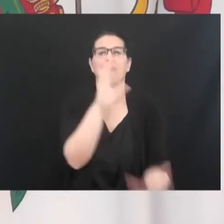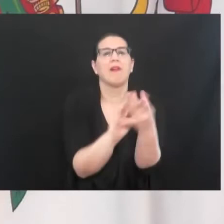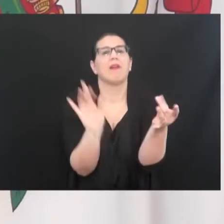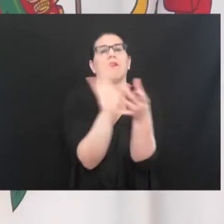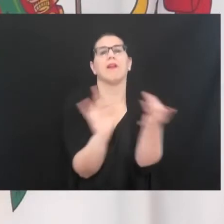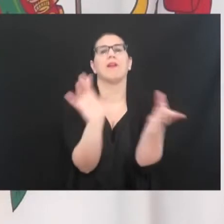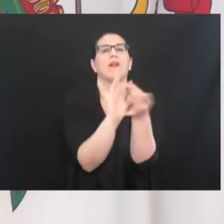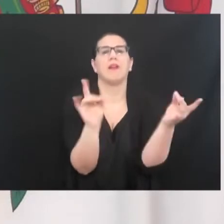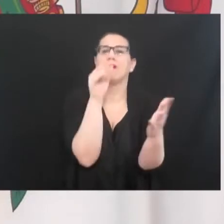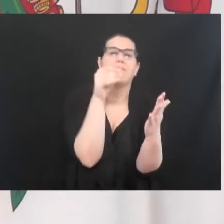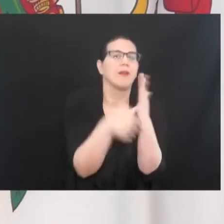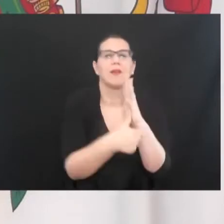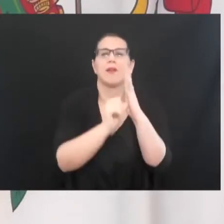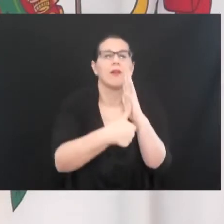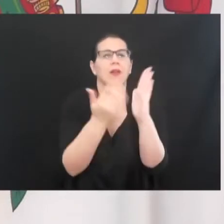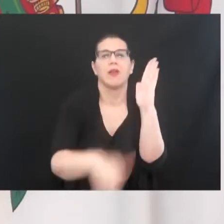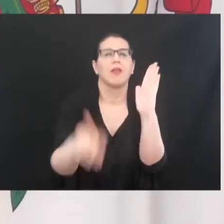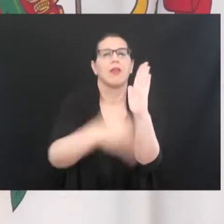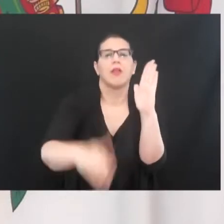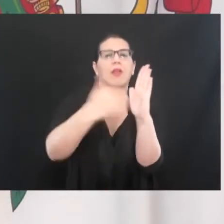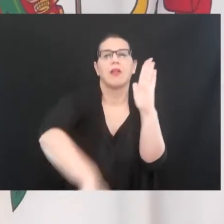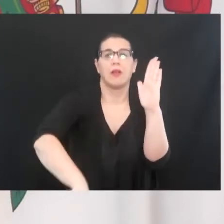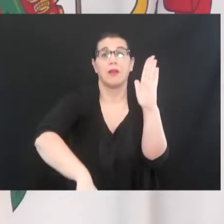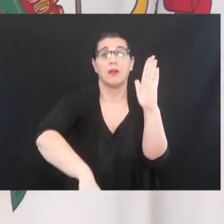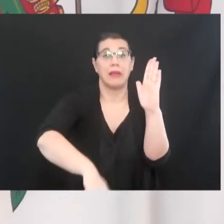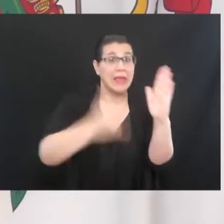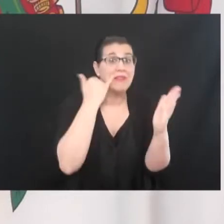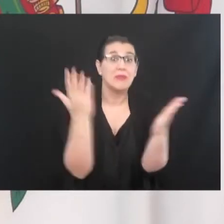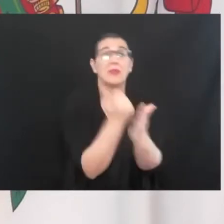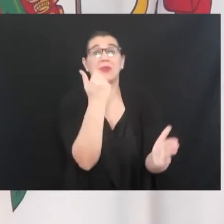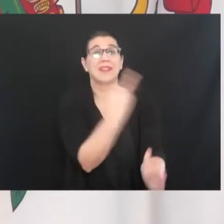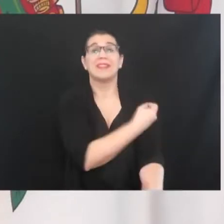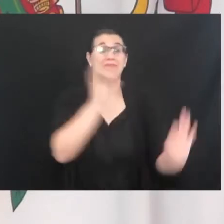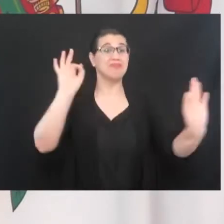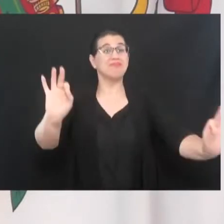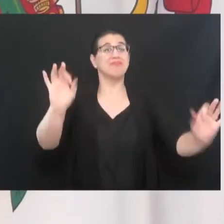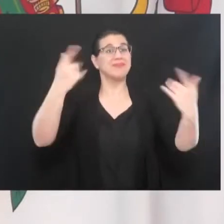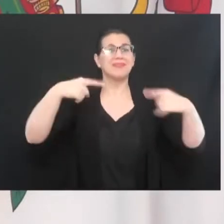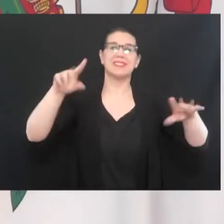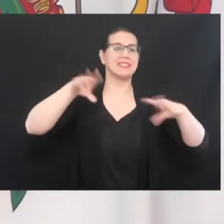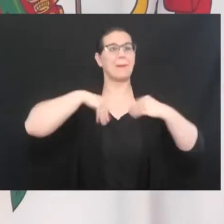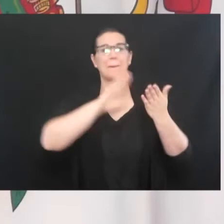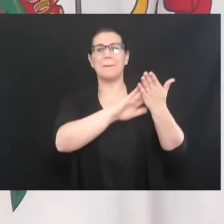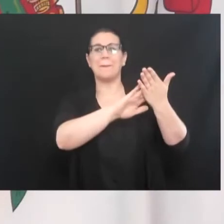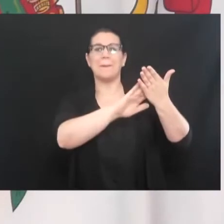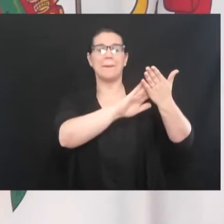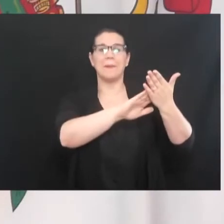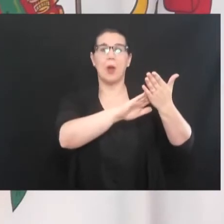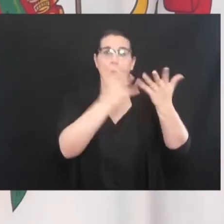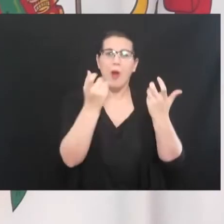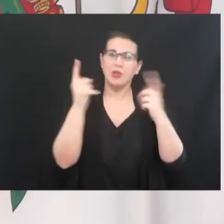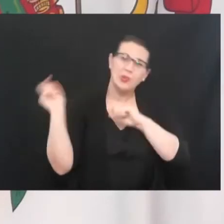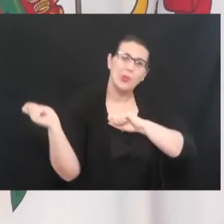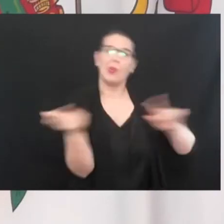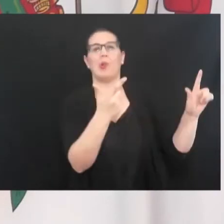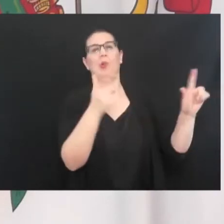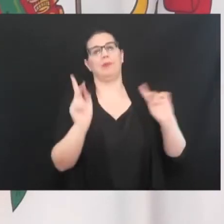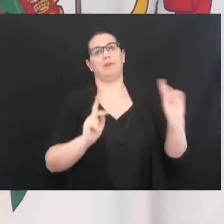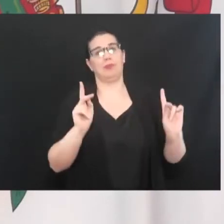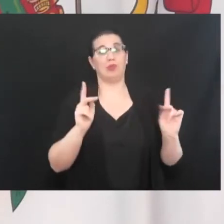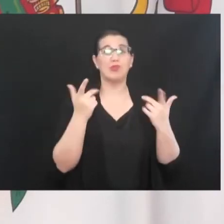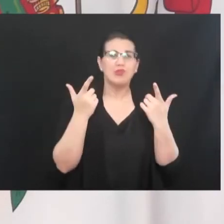wall and take our successes that we get, and everybody continue to try just as hard as we possibly